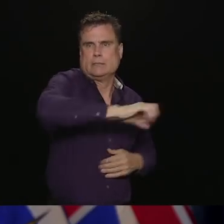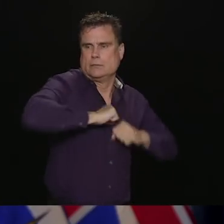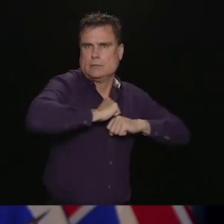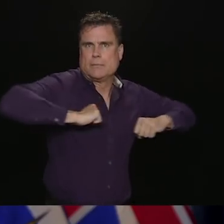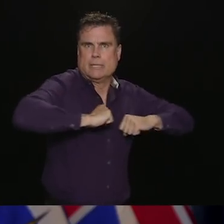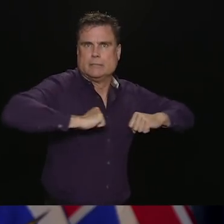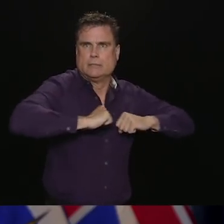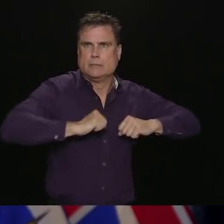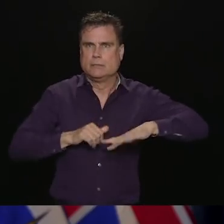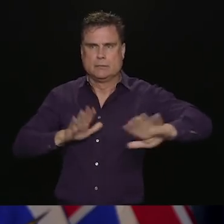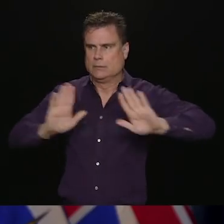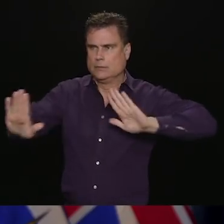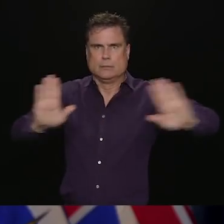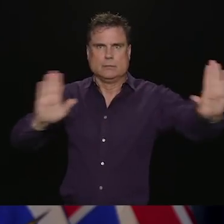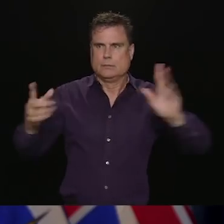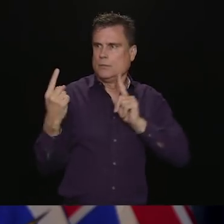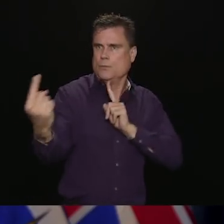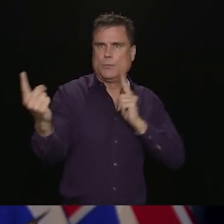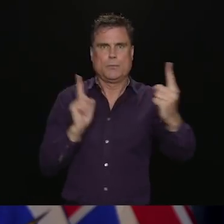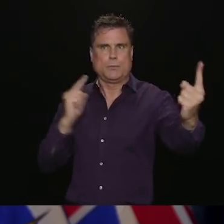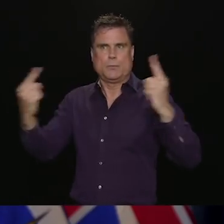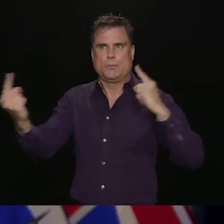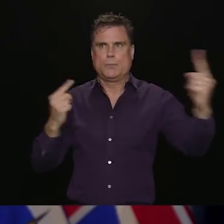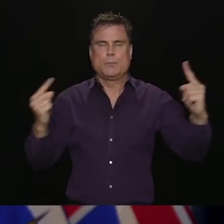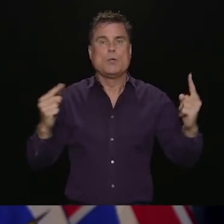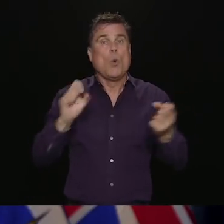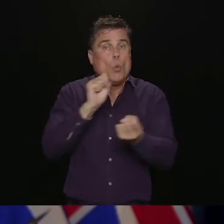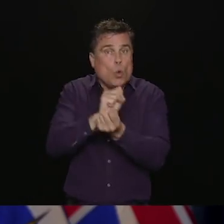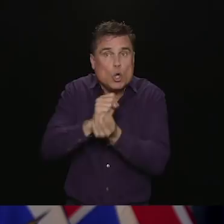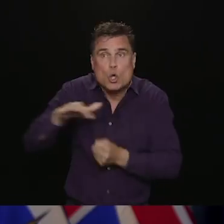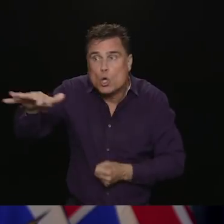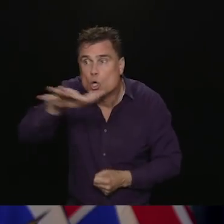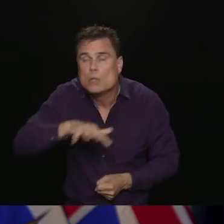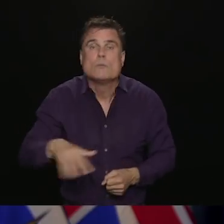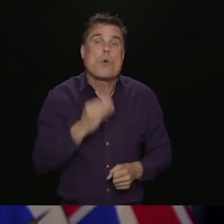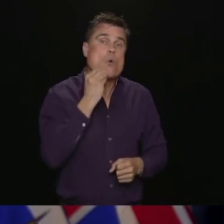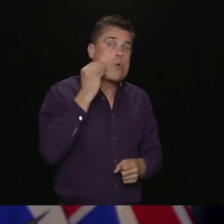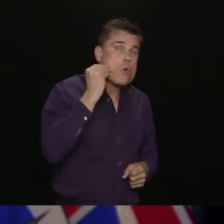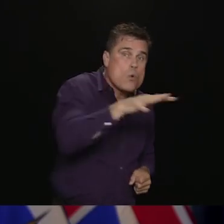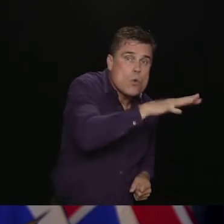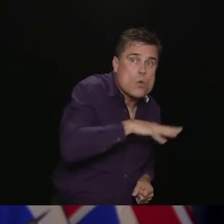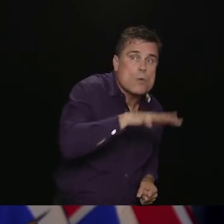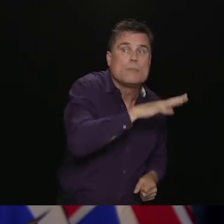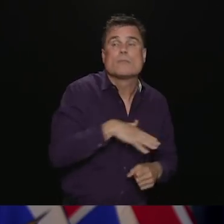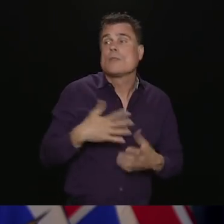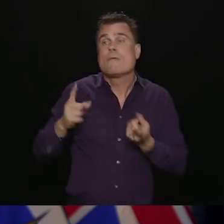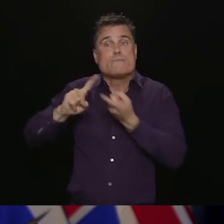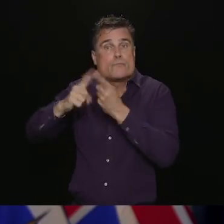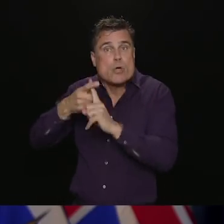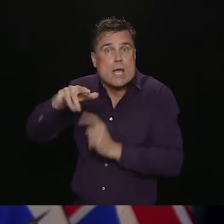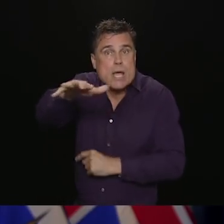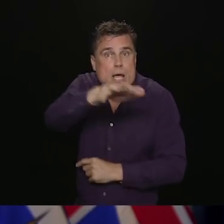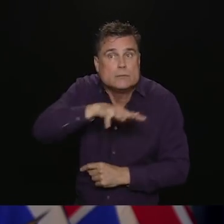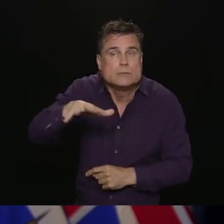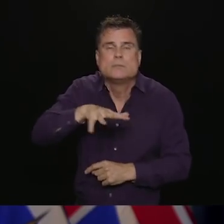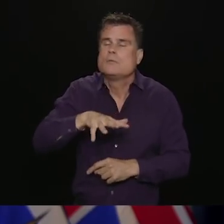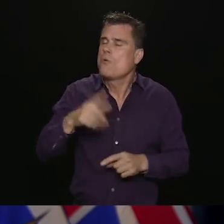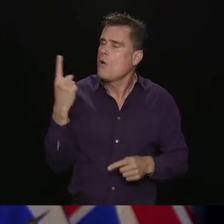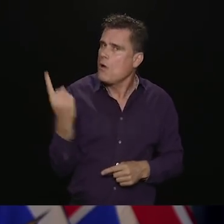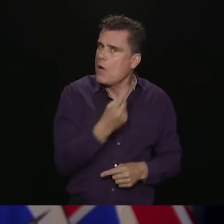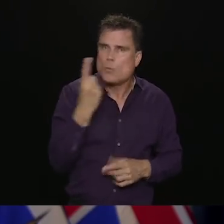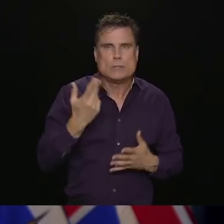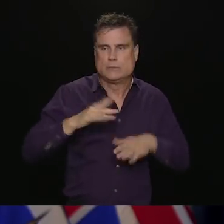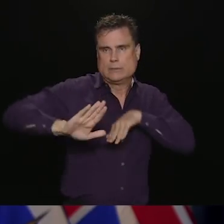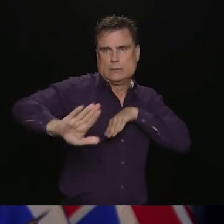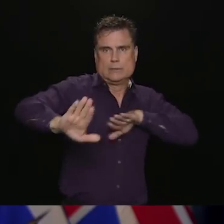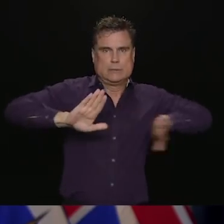home, at work, with friends, or even in the community. Always following the rules and using the layers that we